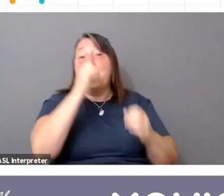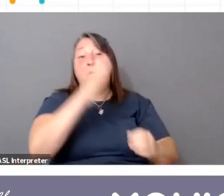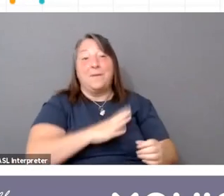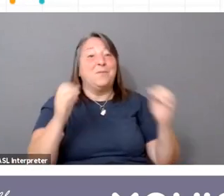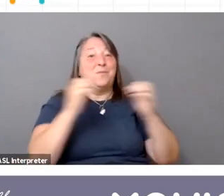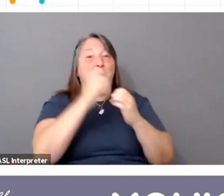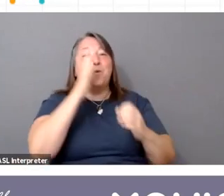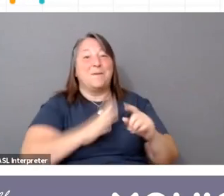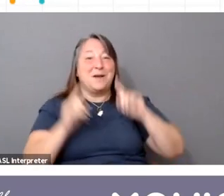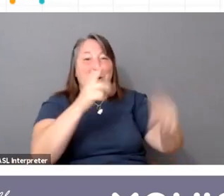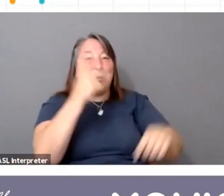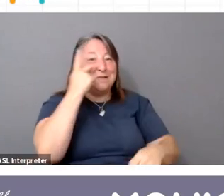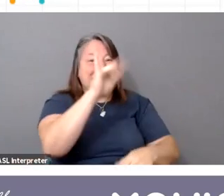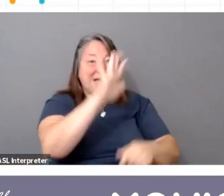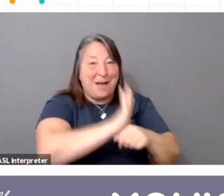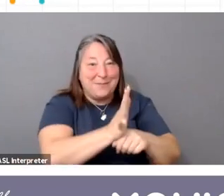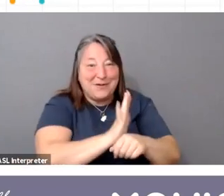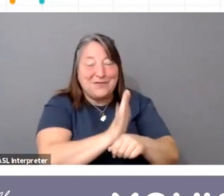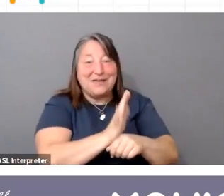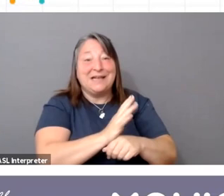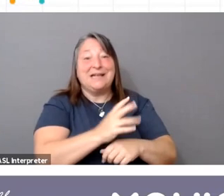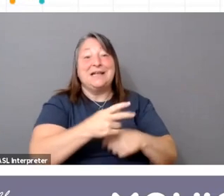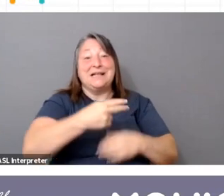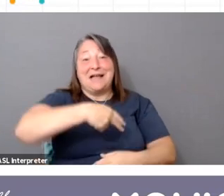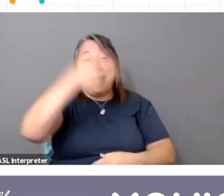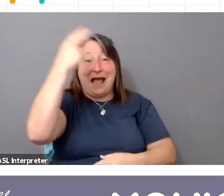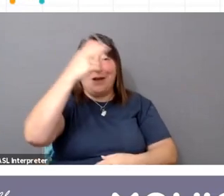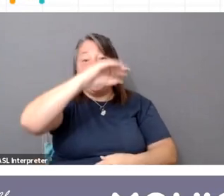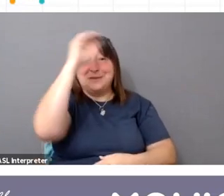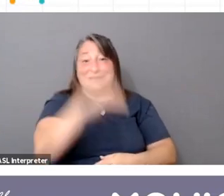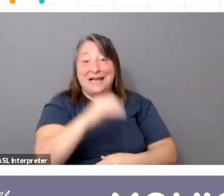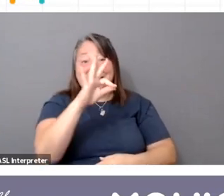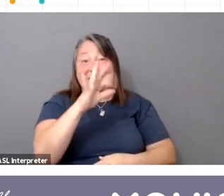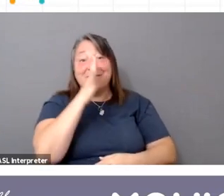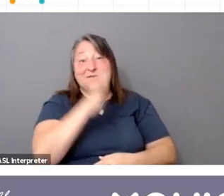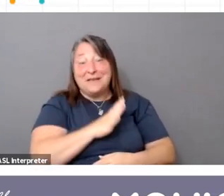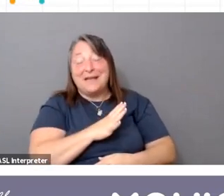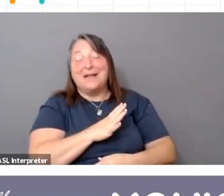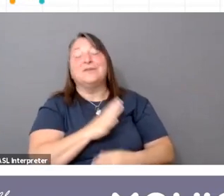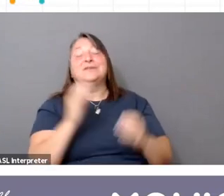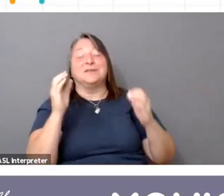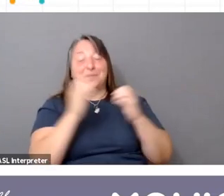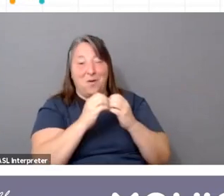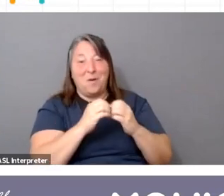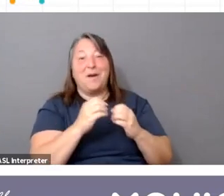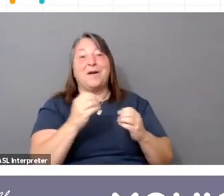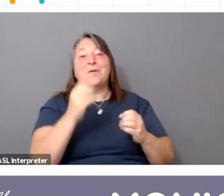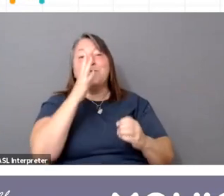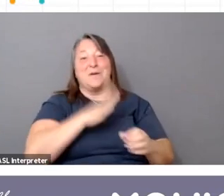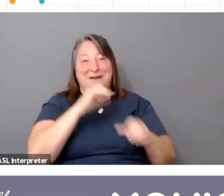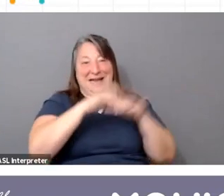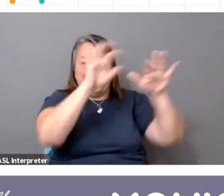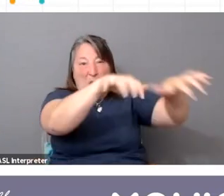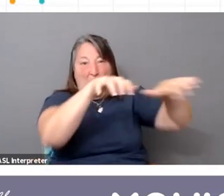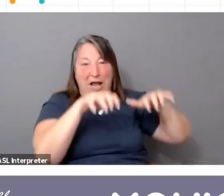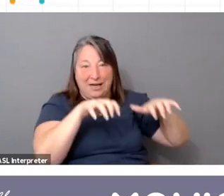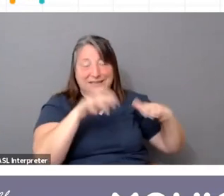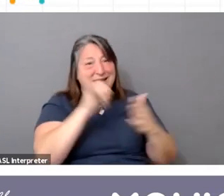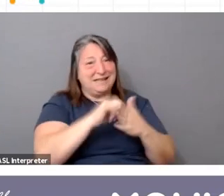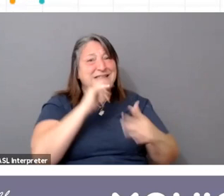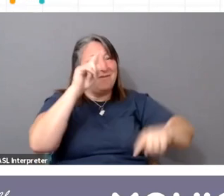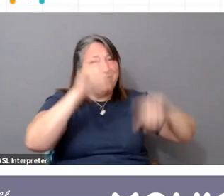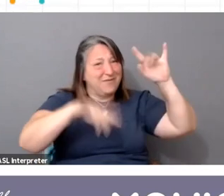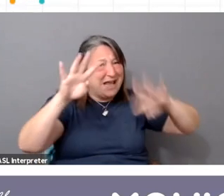the percentage of female characters, the higher the percentage of women in the audience. And this varies pretty significantly